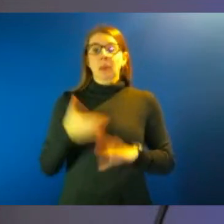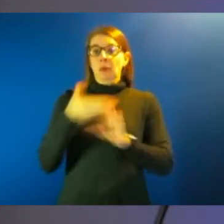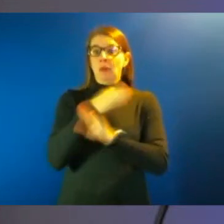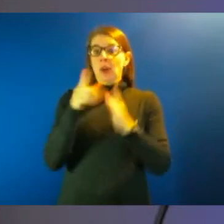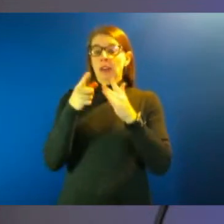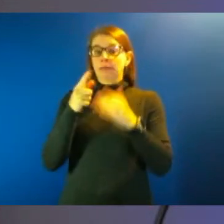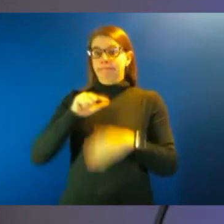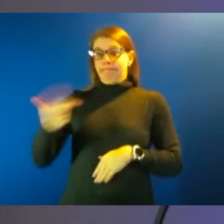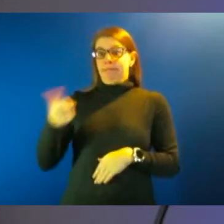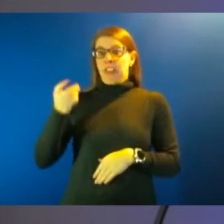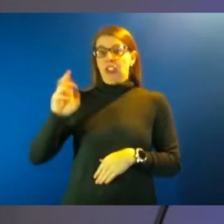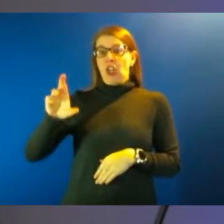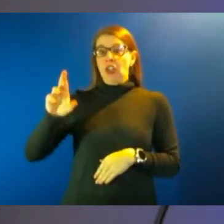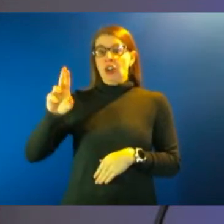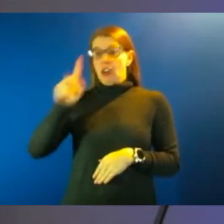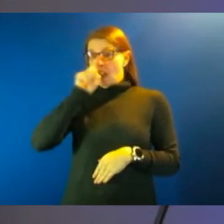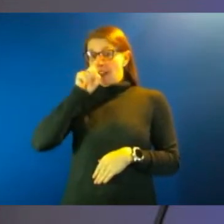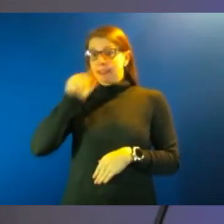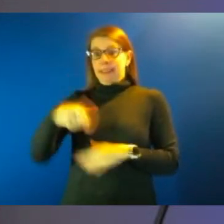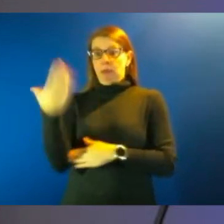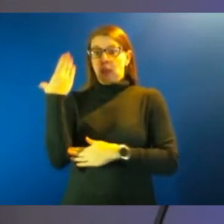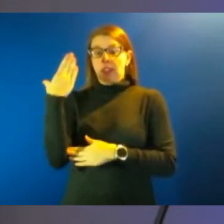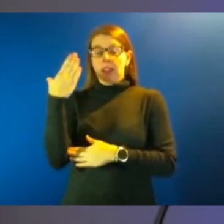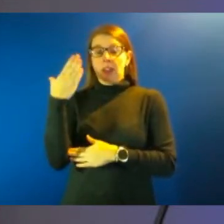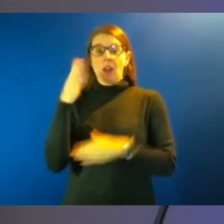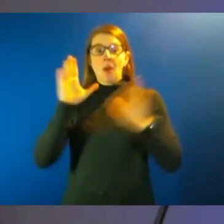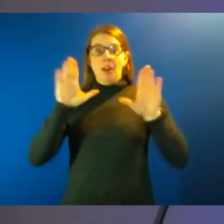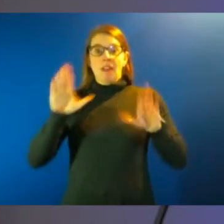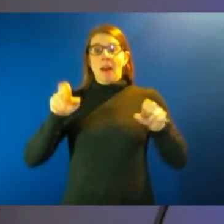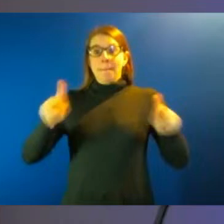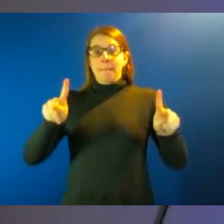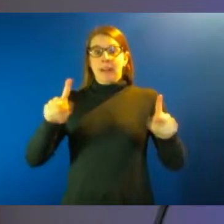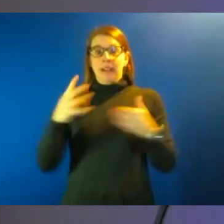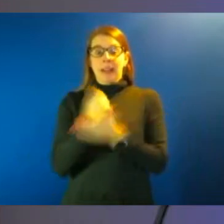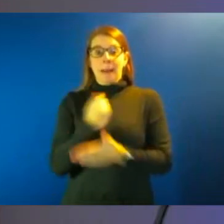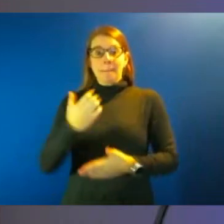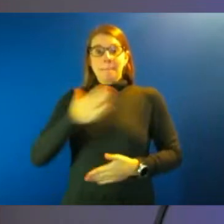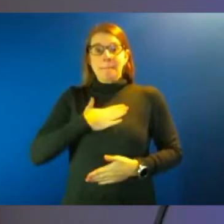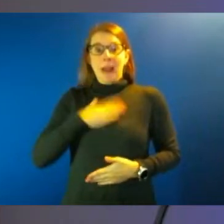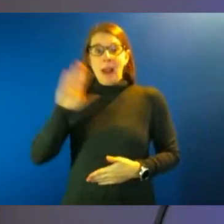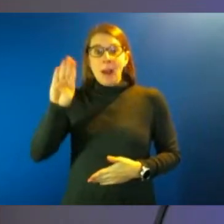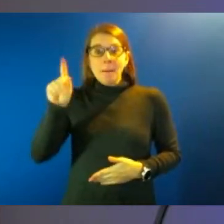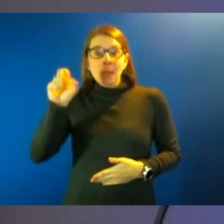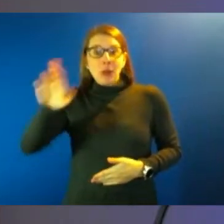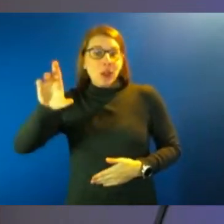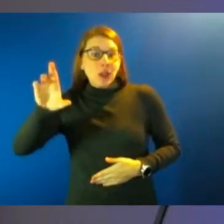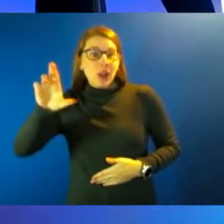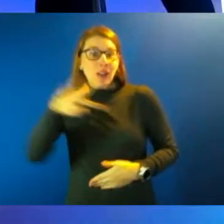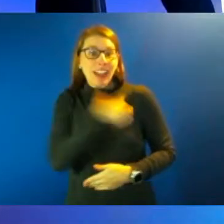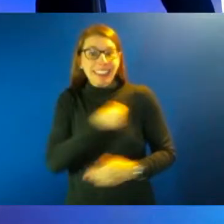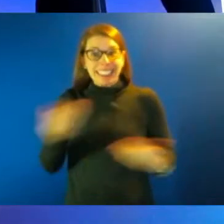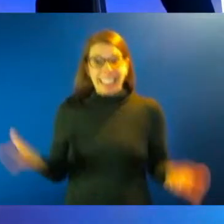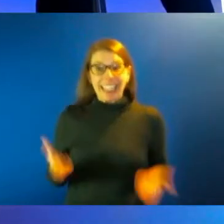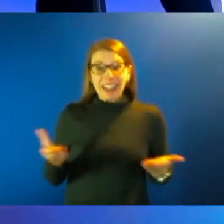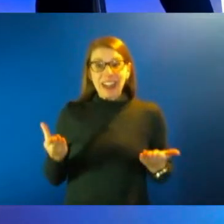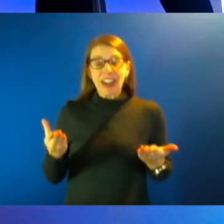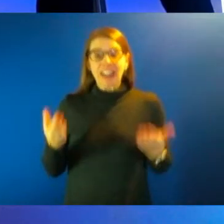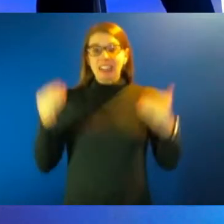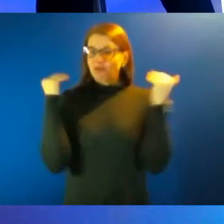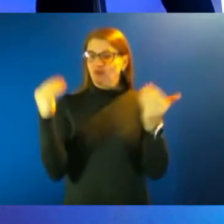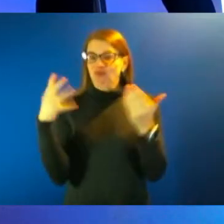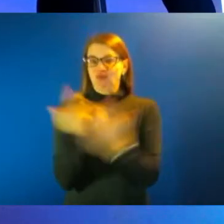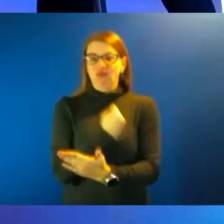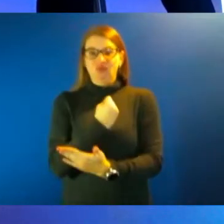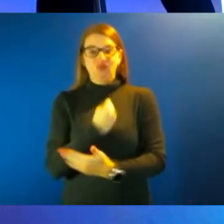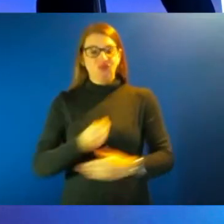Hawkinson this morning, I have a really great opportunity, Dr. Stites, to get my booster vaccine right here. Let's just get it out of the way. The FDA